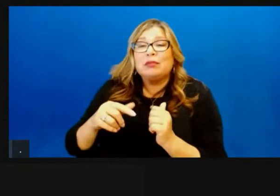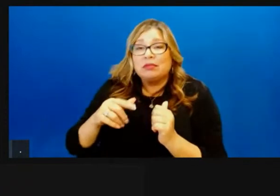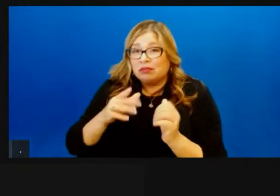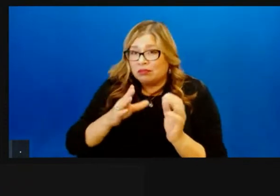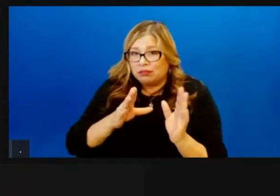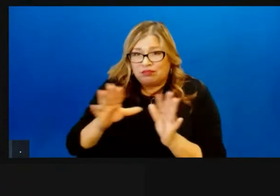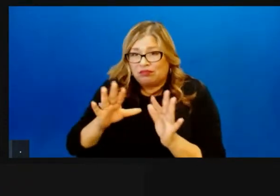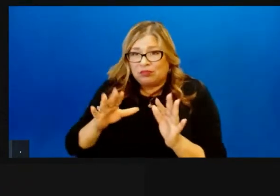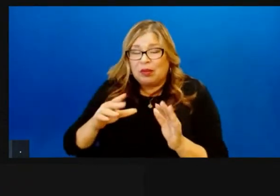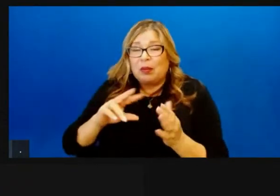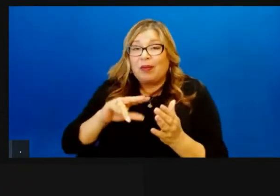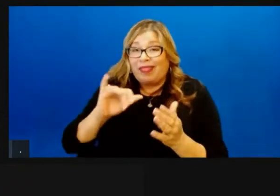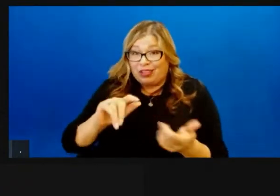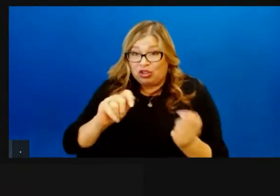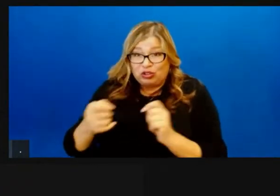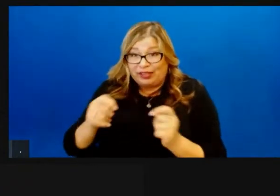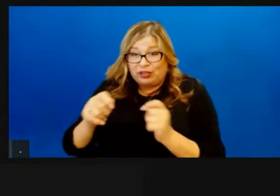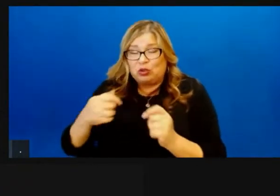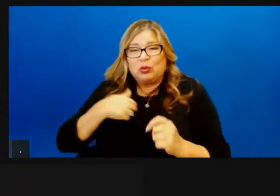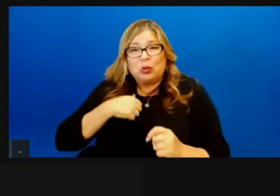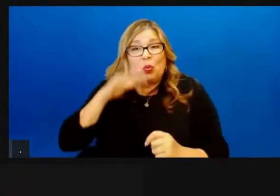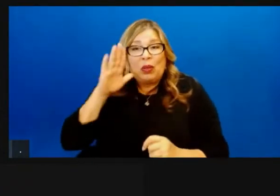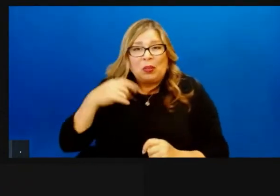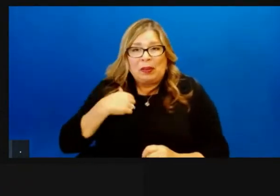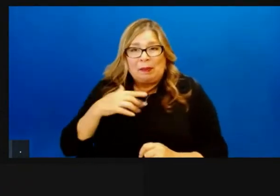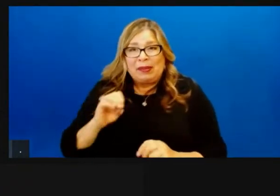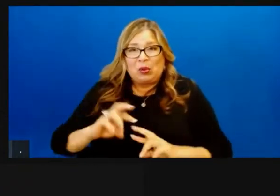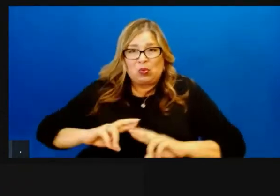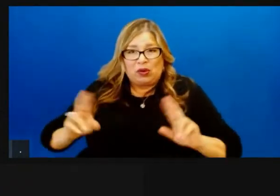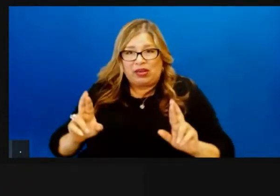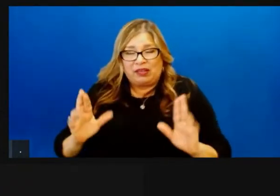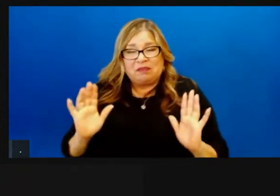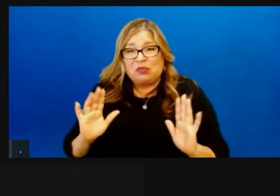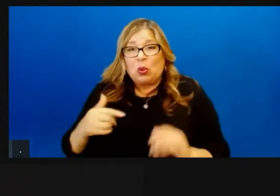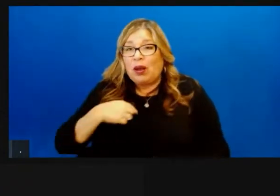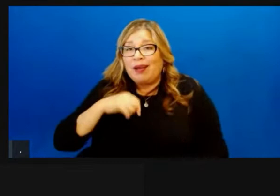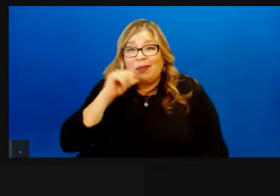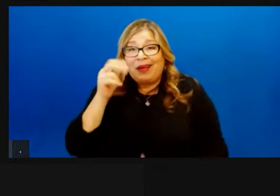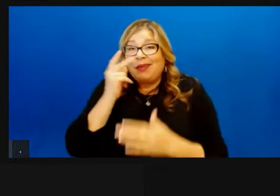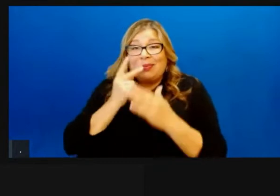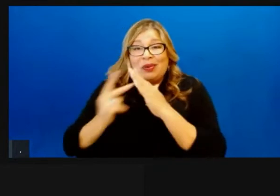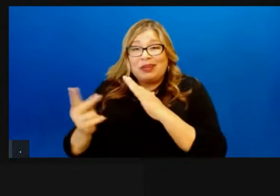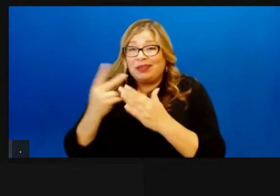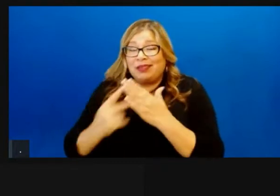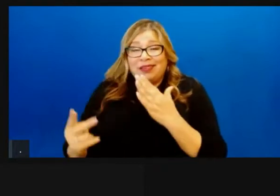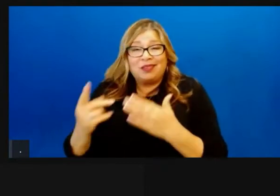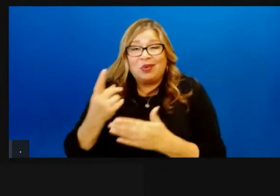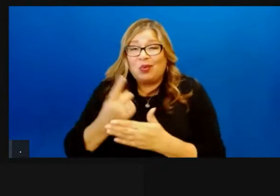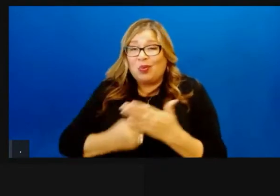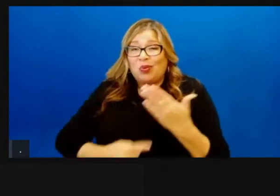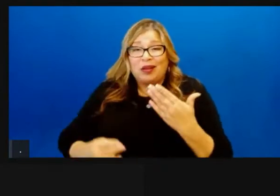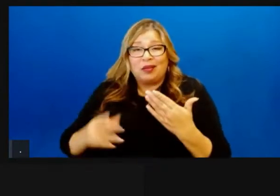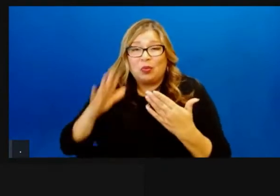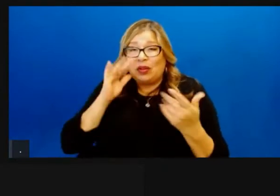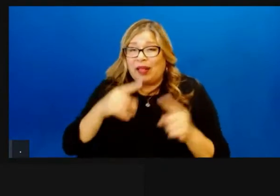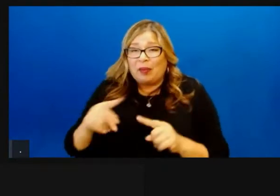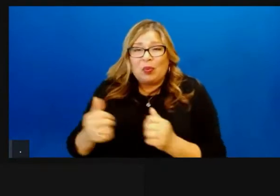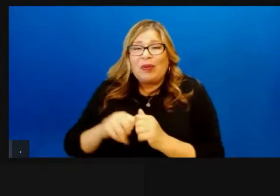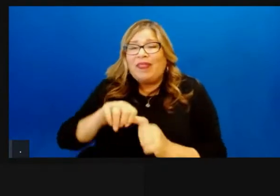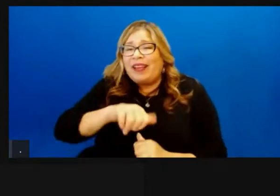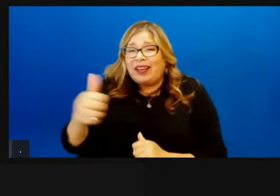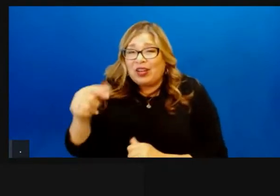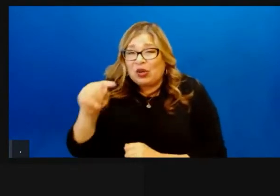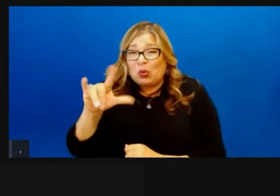won't predict what happens with any of the tools that we've used to keep Californians safe. That said,